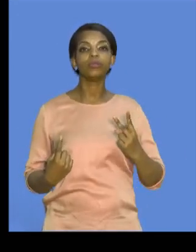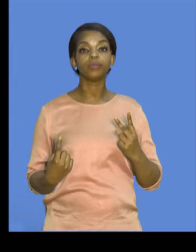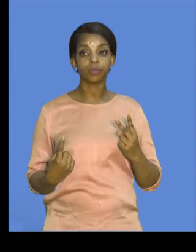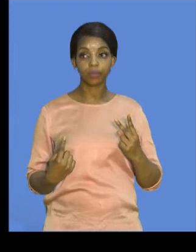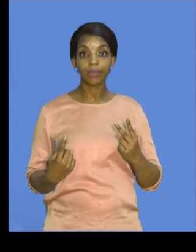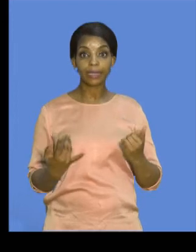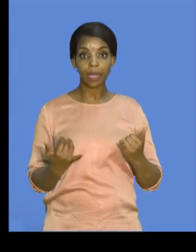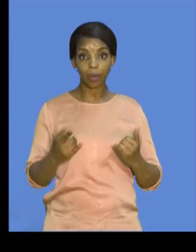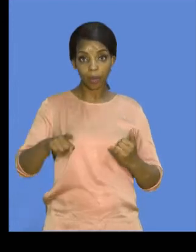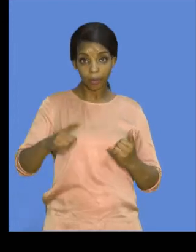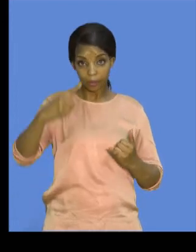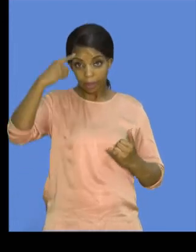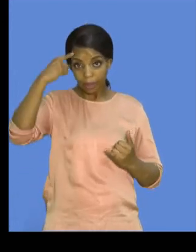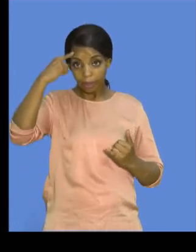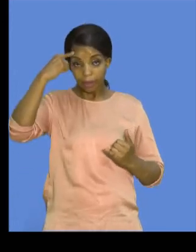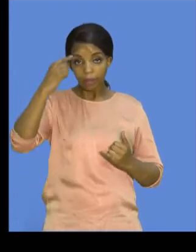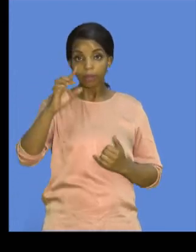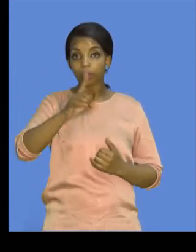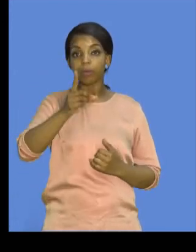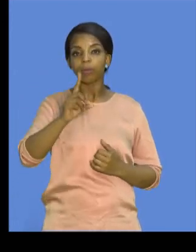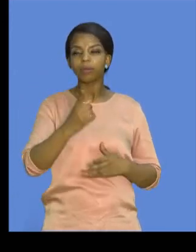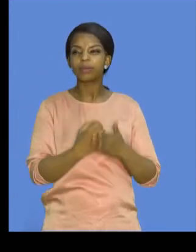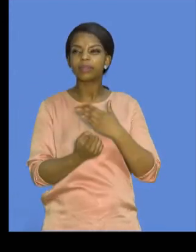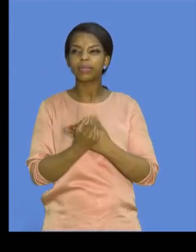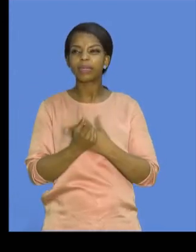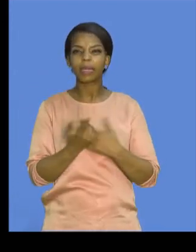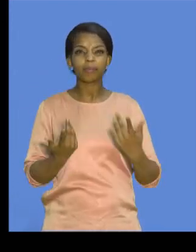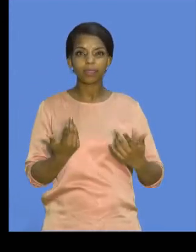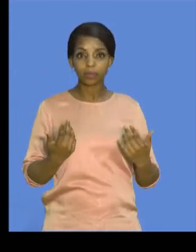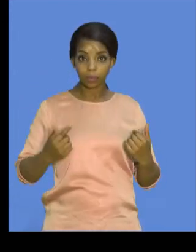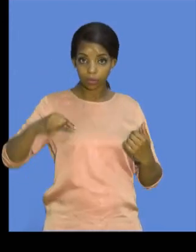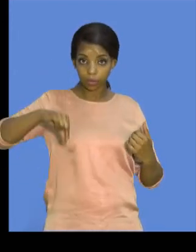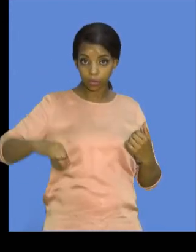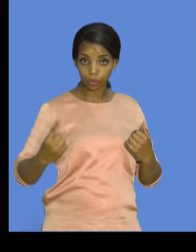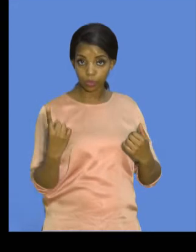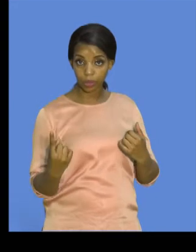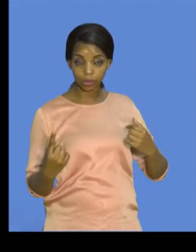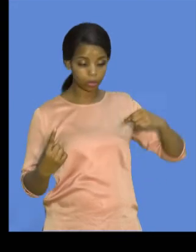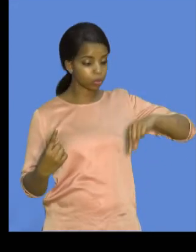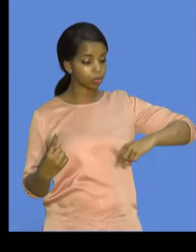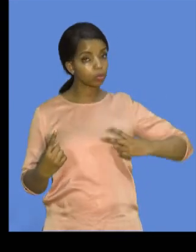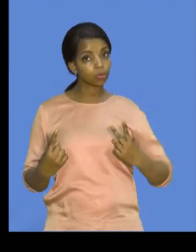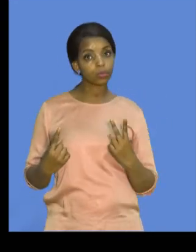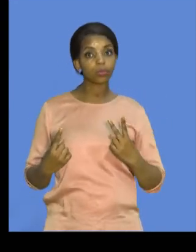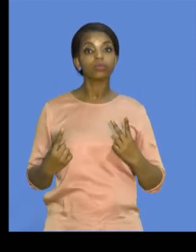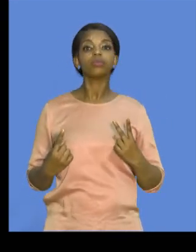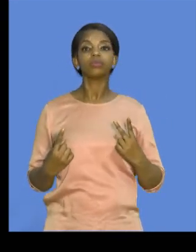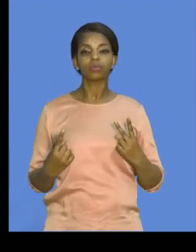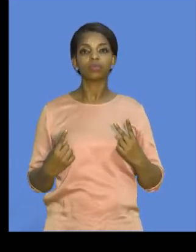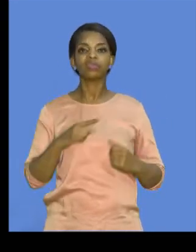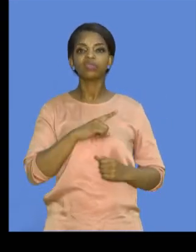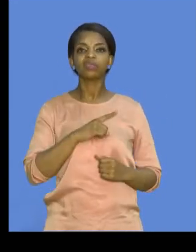the forces in terms of the vectors. The force by Q1 on Q2 is actually towards Q1, while the force